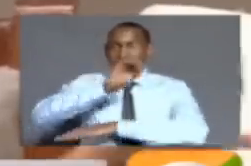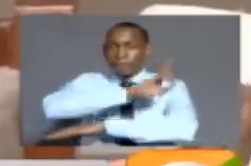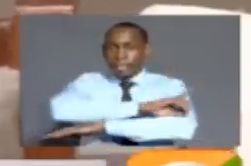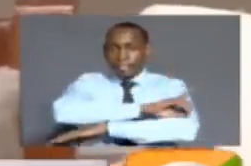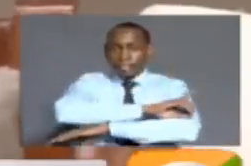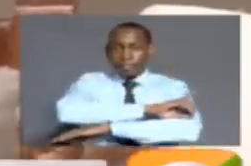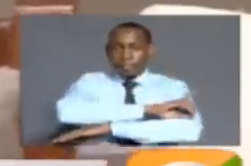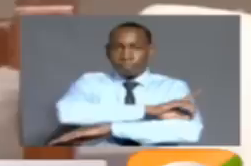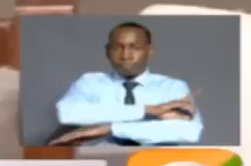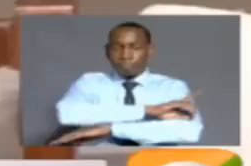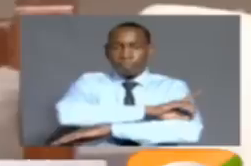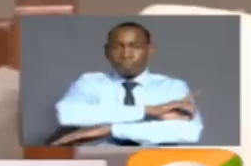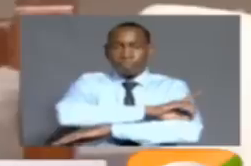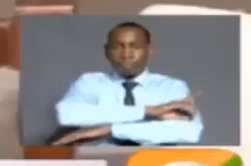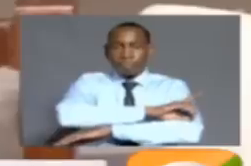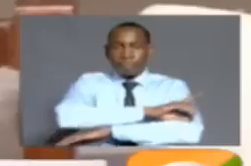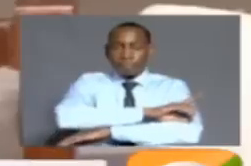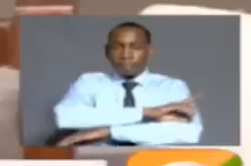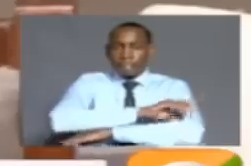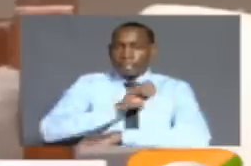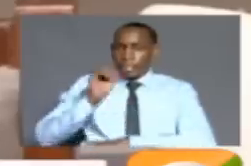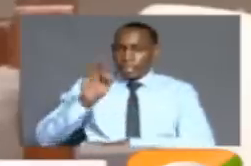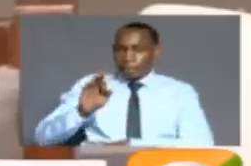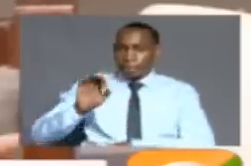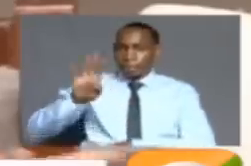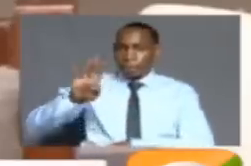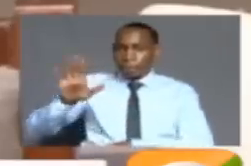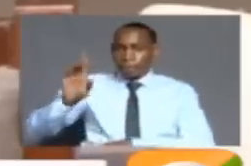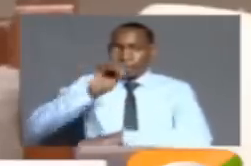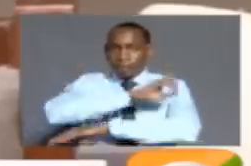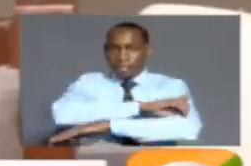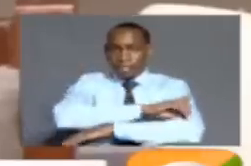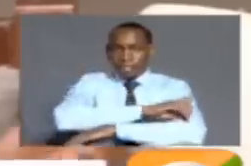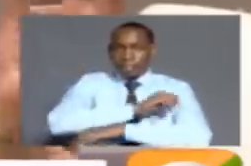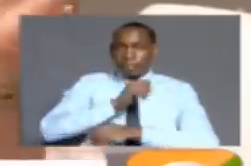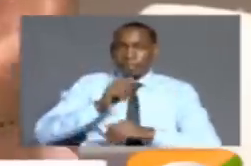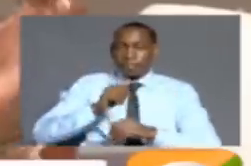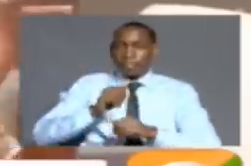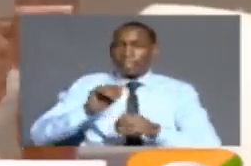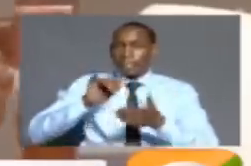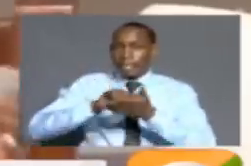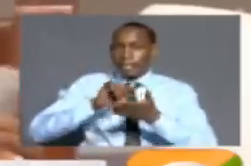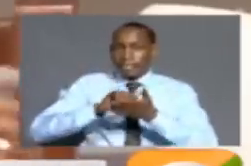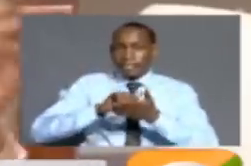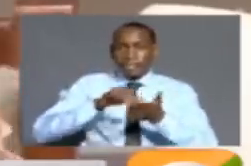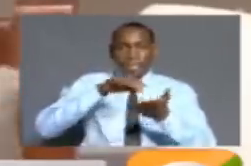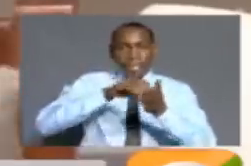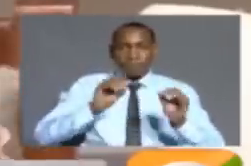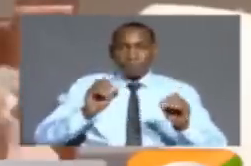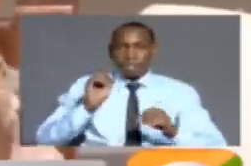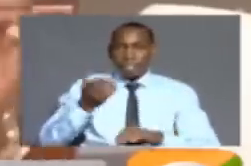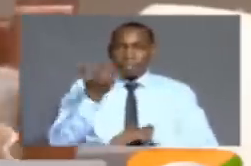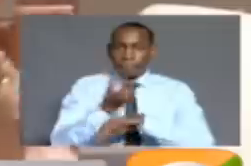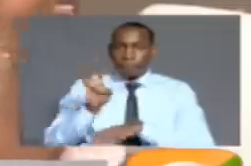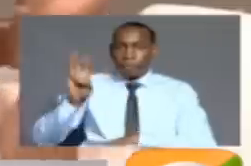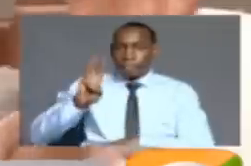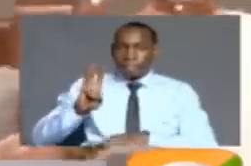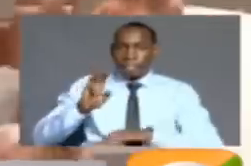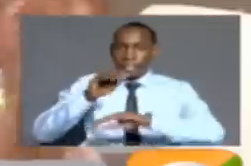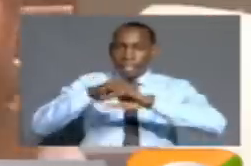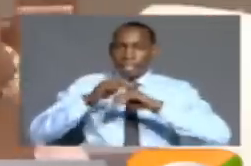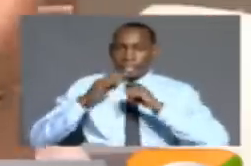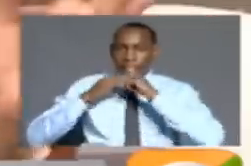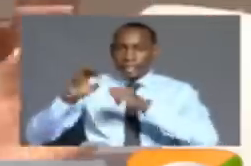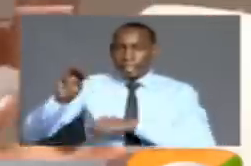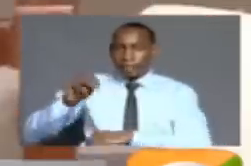that's what the Senate, 45 days. 6 weeks. So if within the 45 days, which will be here pretty soon, if that was not the case, if Waititu did not get 800 million